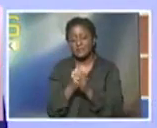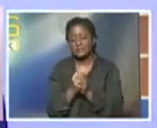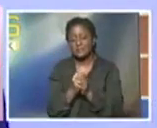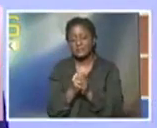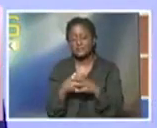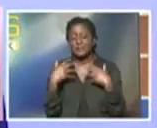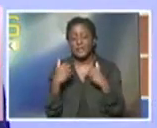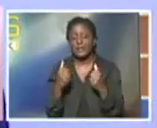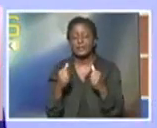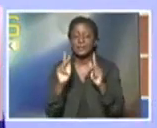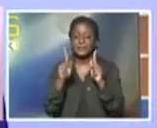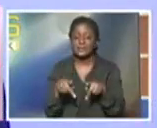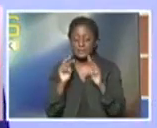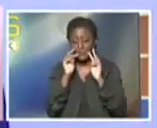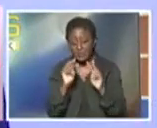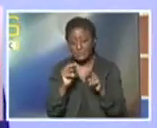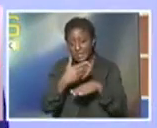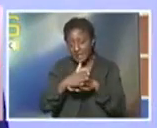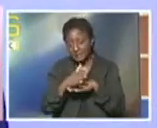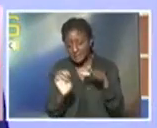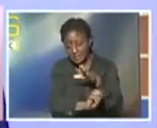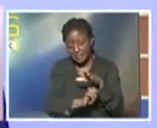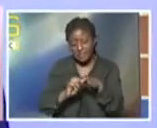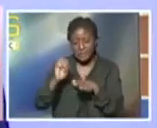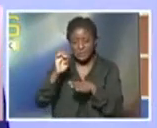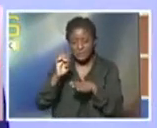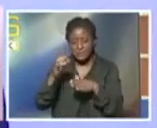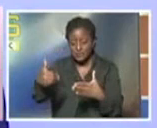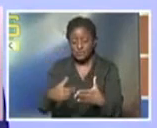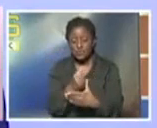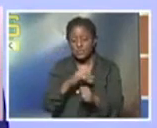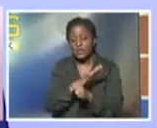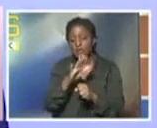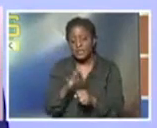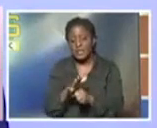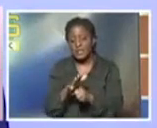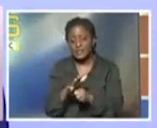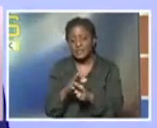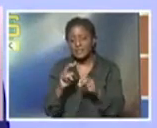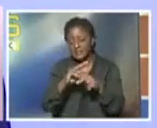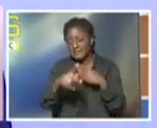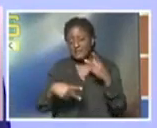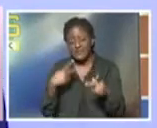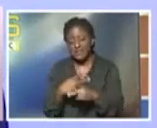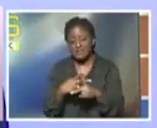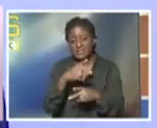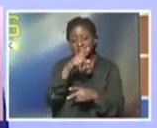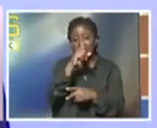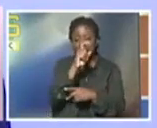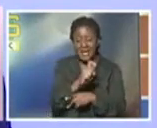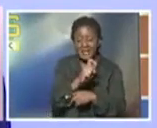Health officials are on the alert following the emergence of the latest COVID-19 variant